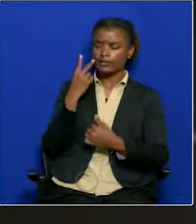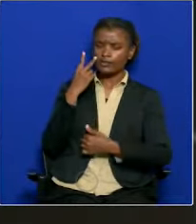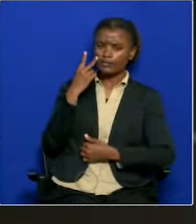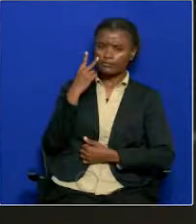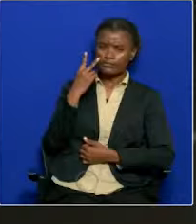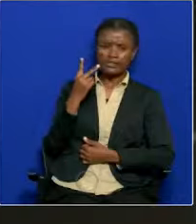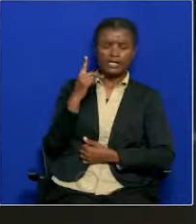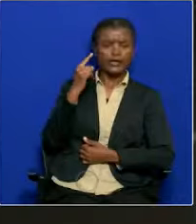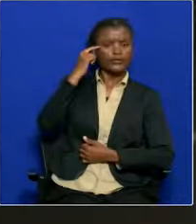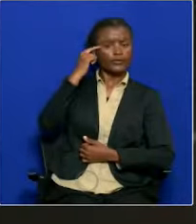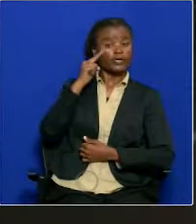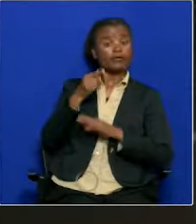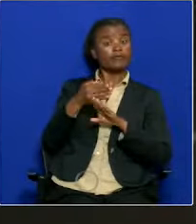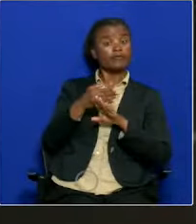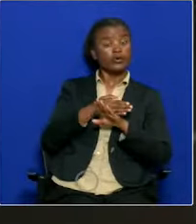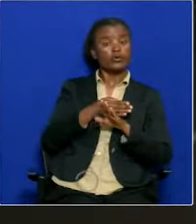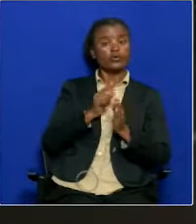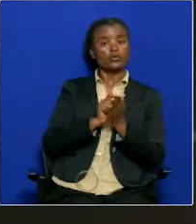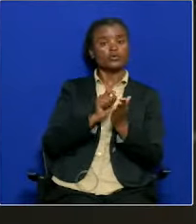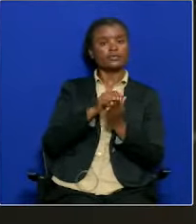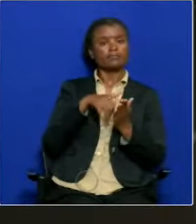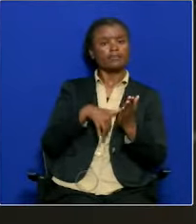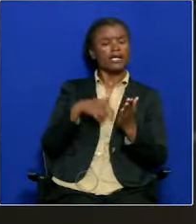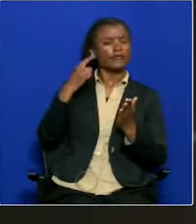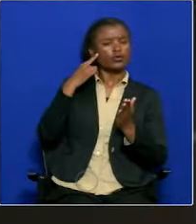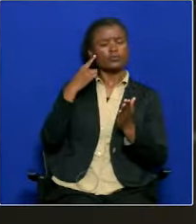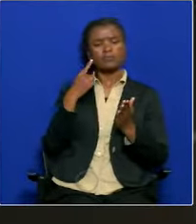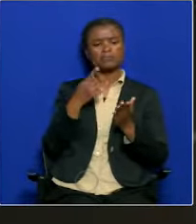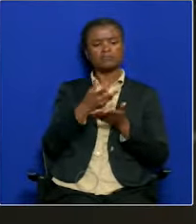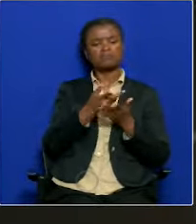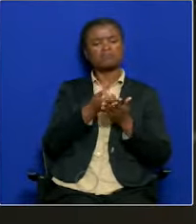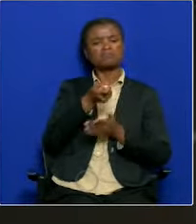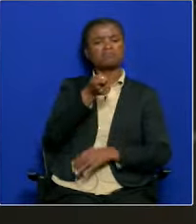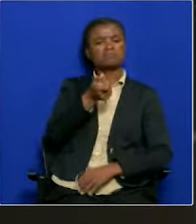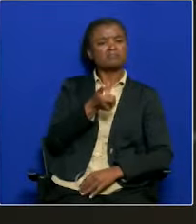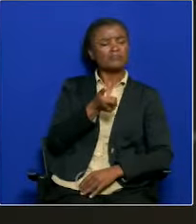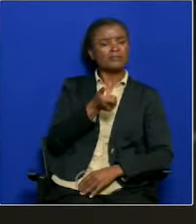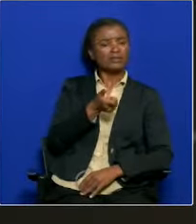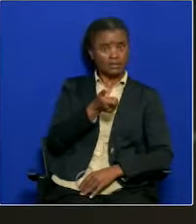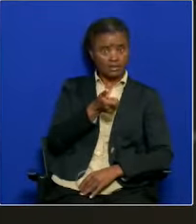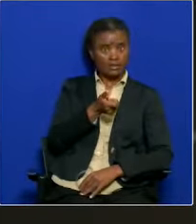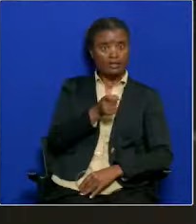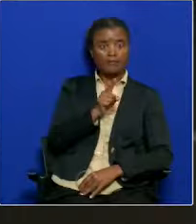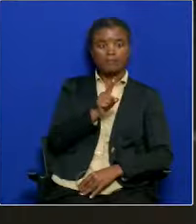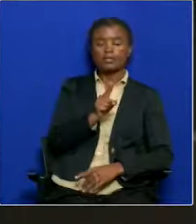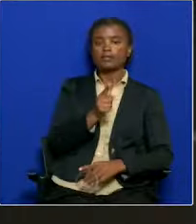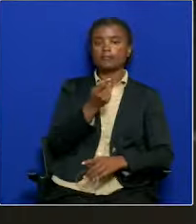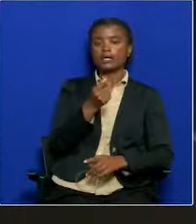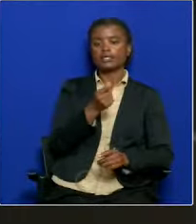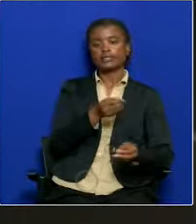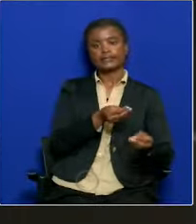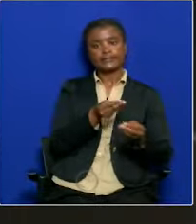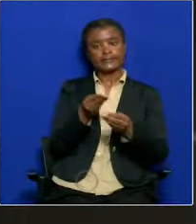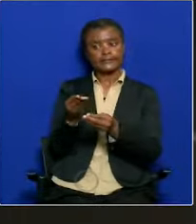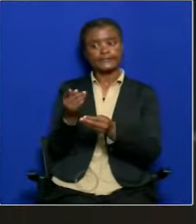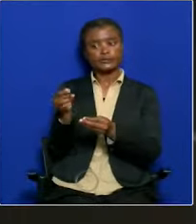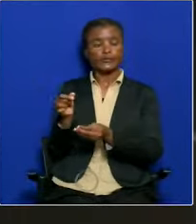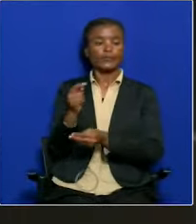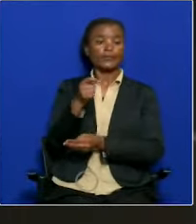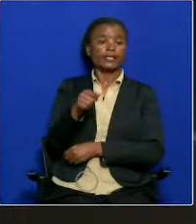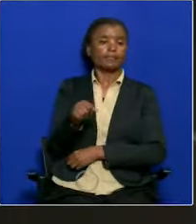was very minimal interaction with him. He lent you money, you paid it back, and then somewhere you say in your